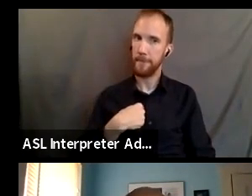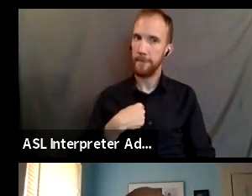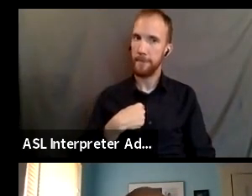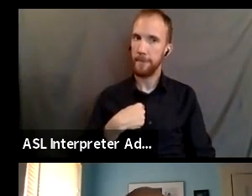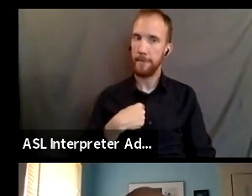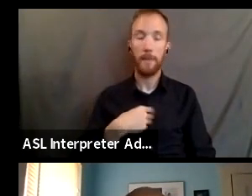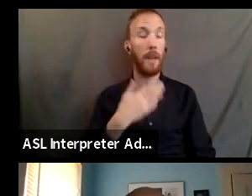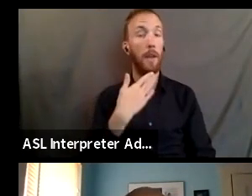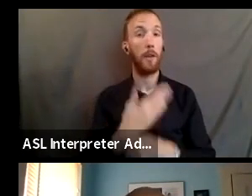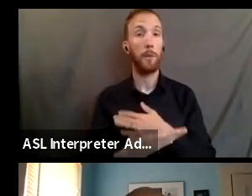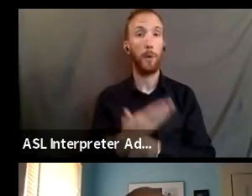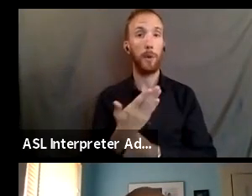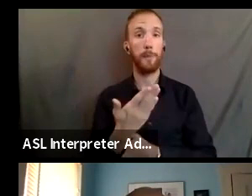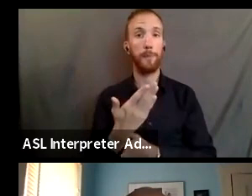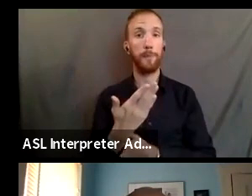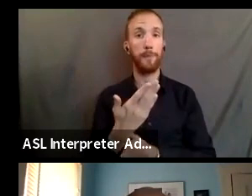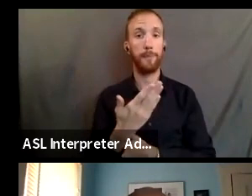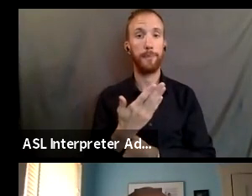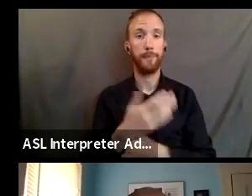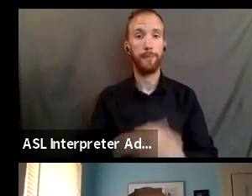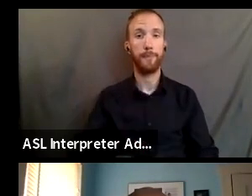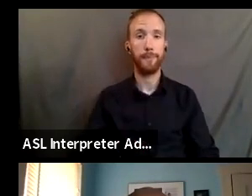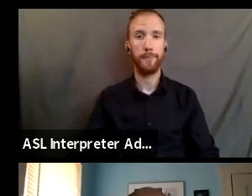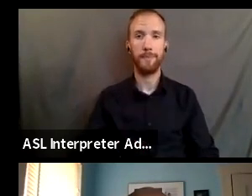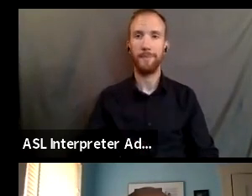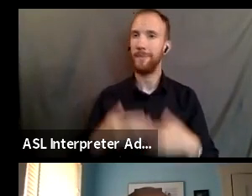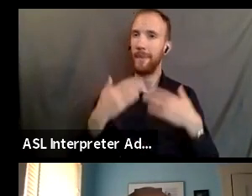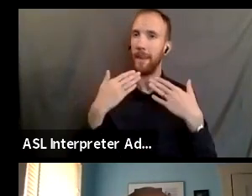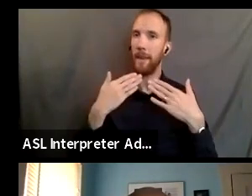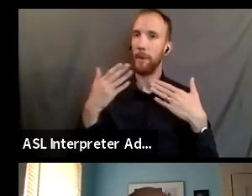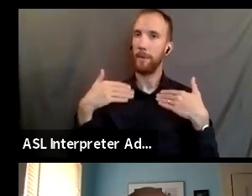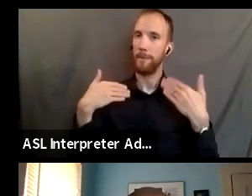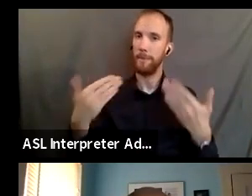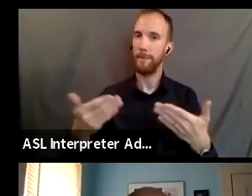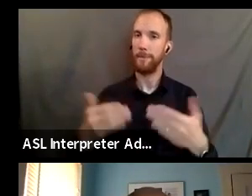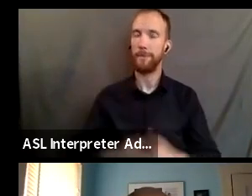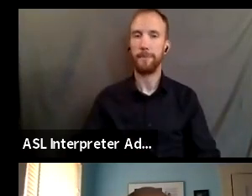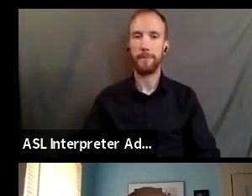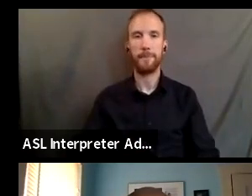good morning thank you please proceed